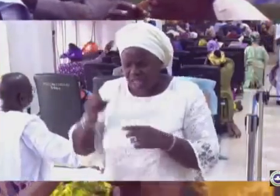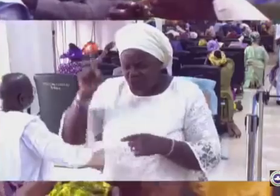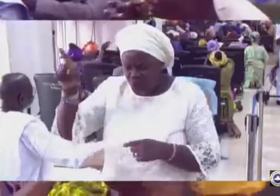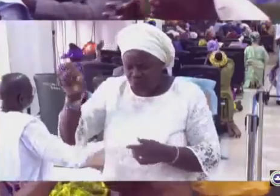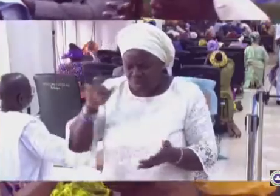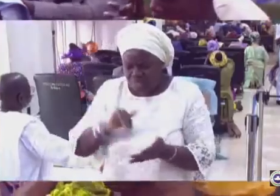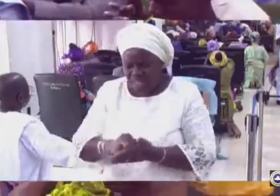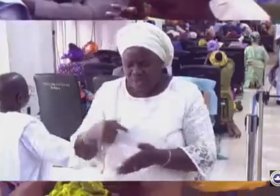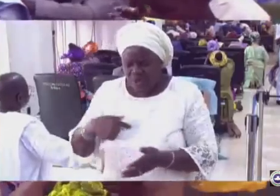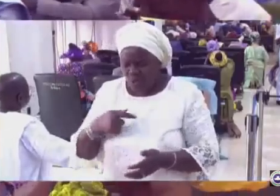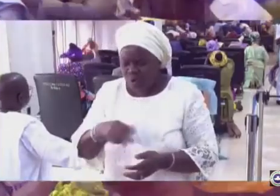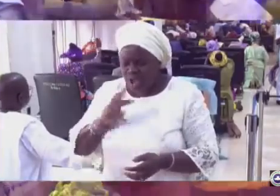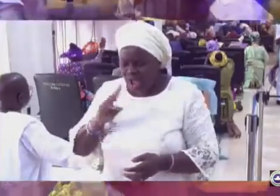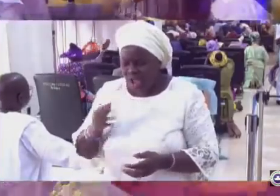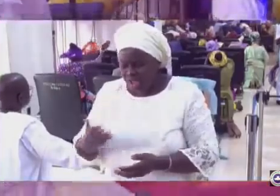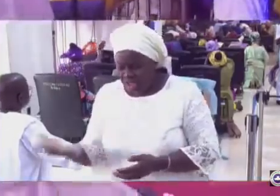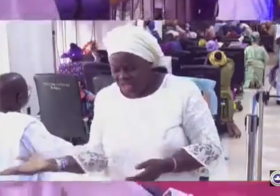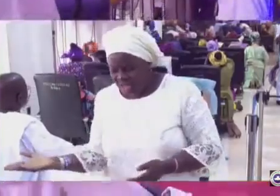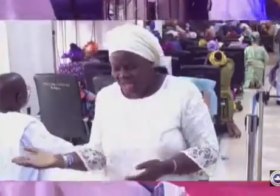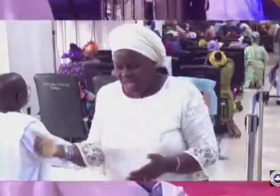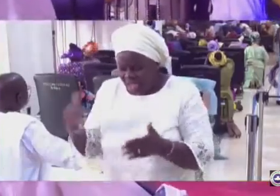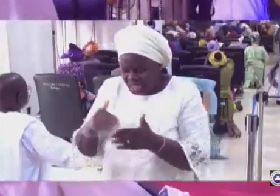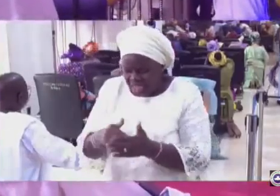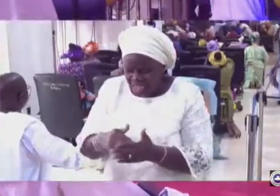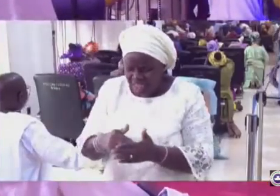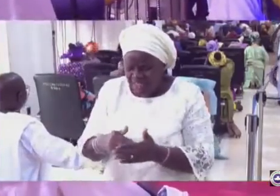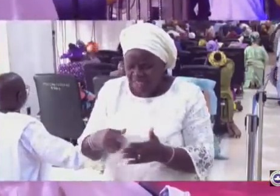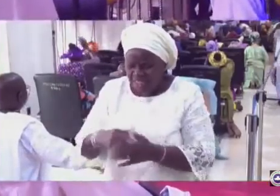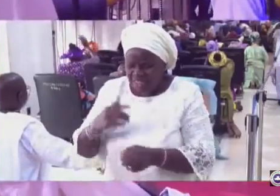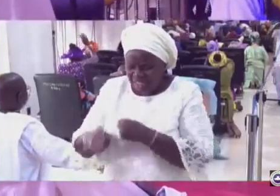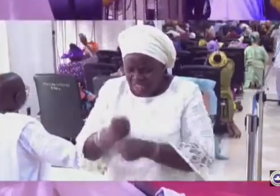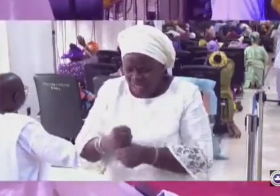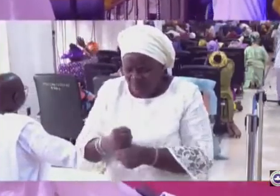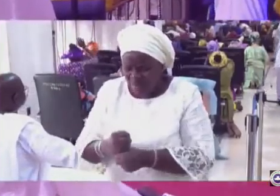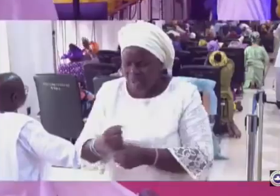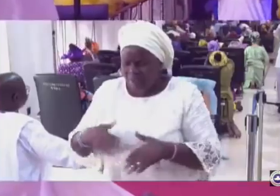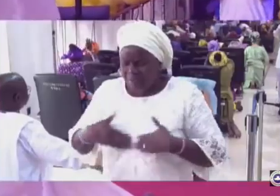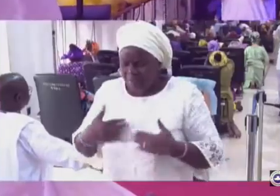this year. Please accept our worship in Jesus' name.